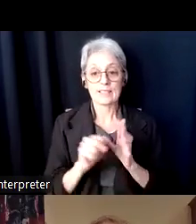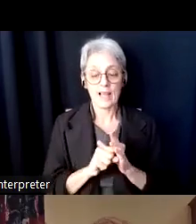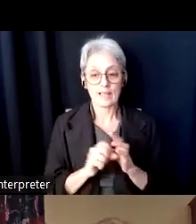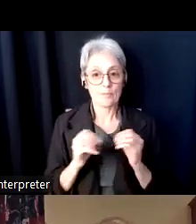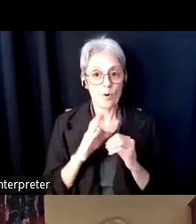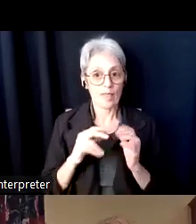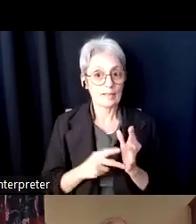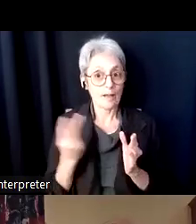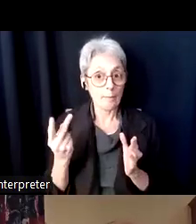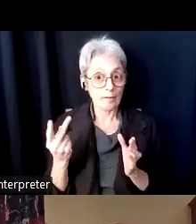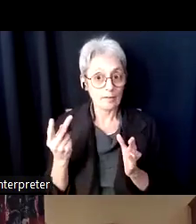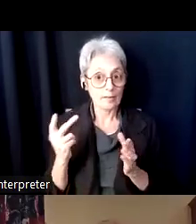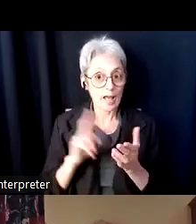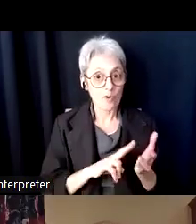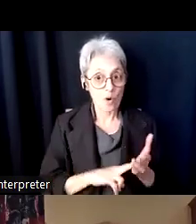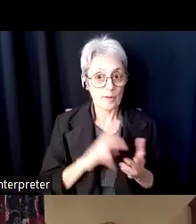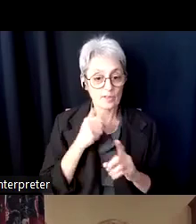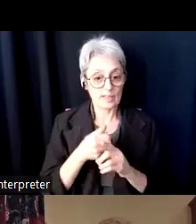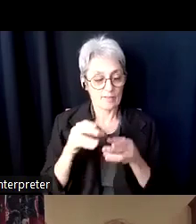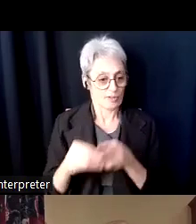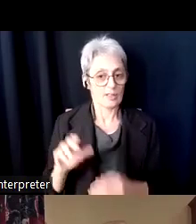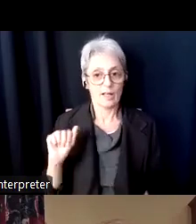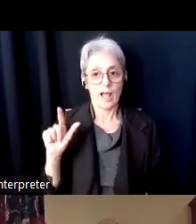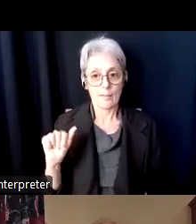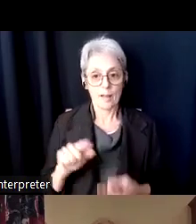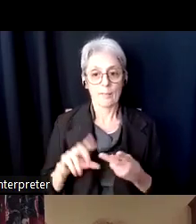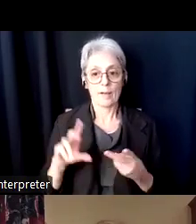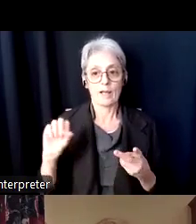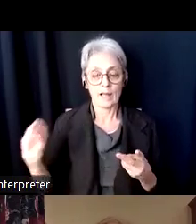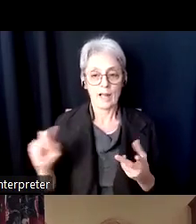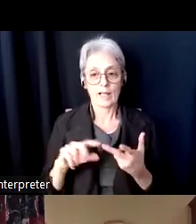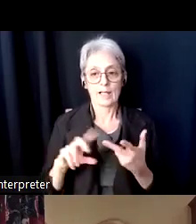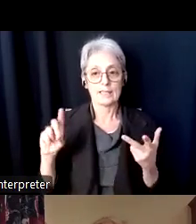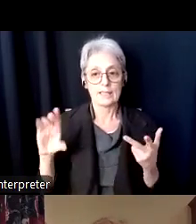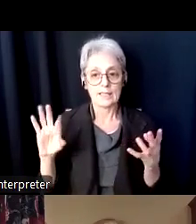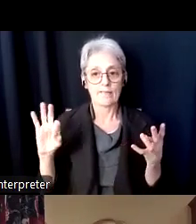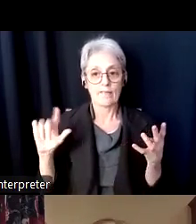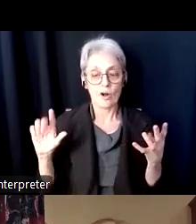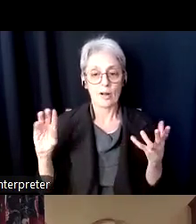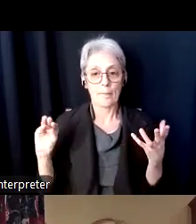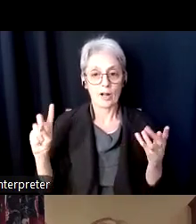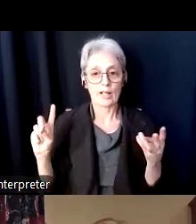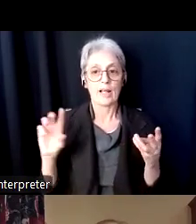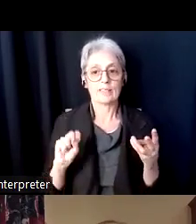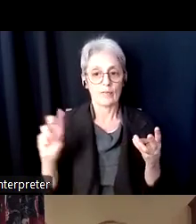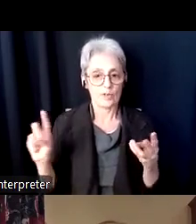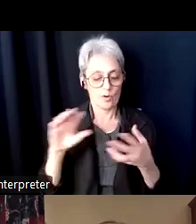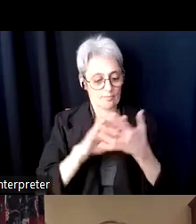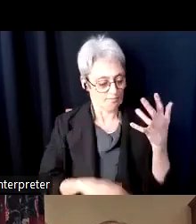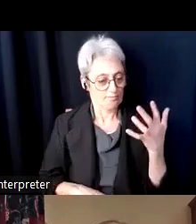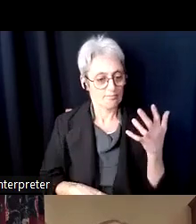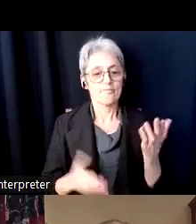had huge leaps: Alabama, Connecticut, DC, Florida, Maryland, South Dakota. So go to the next